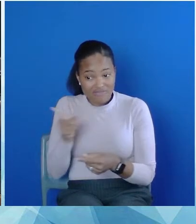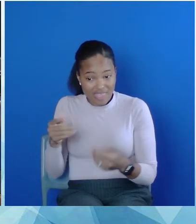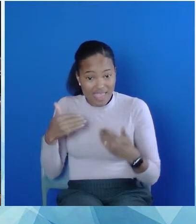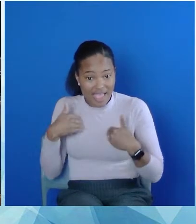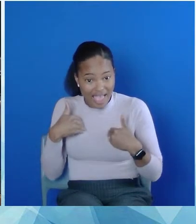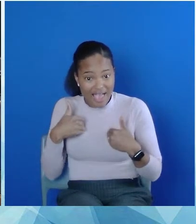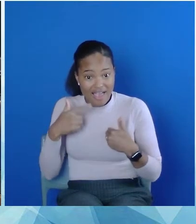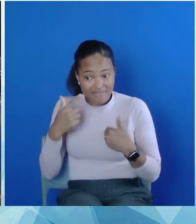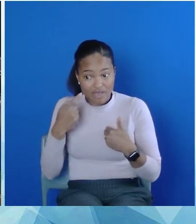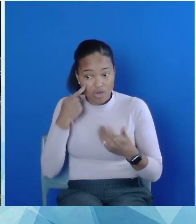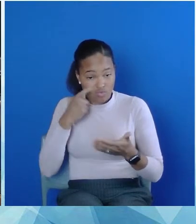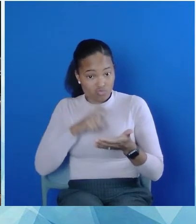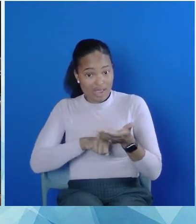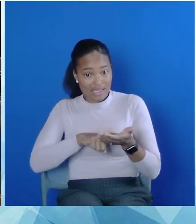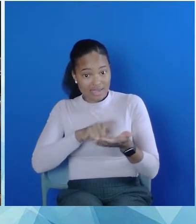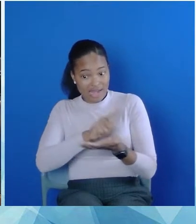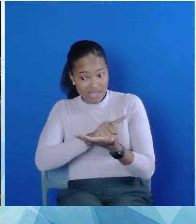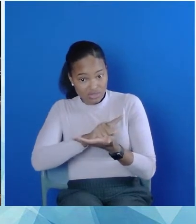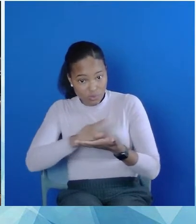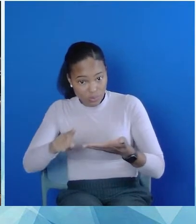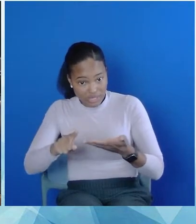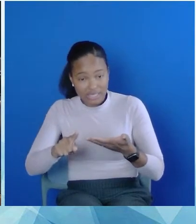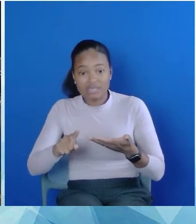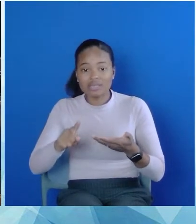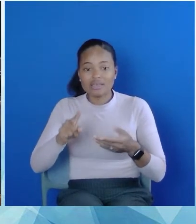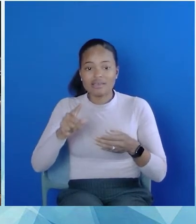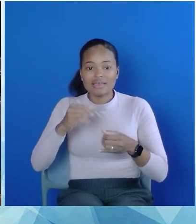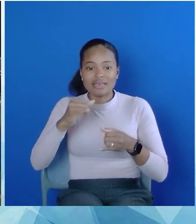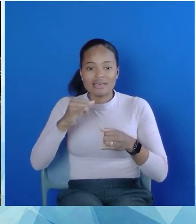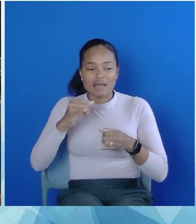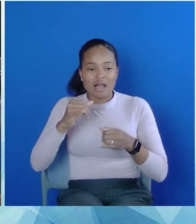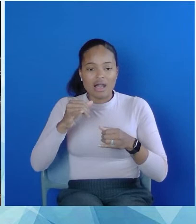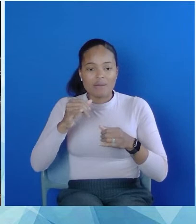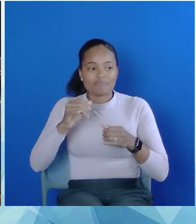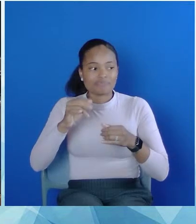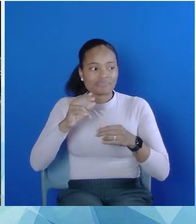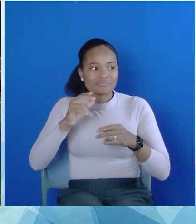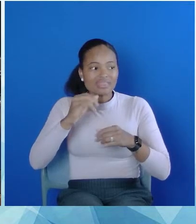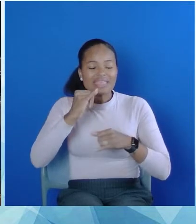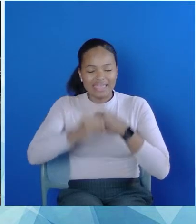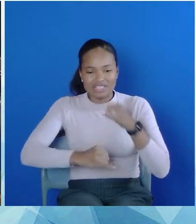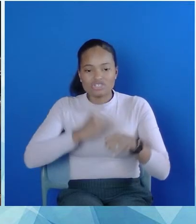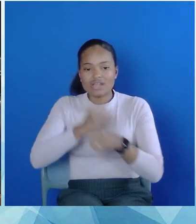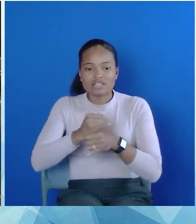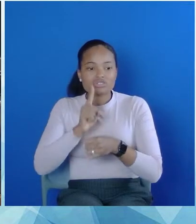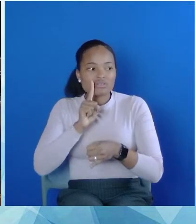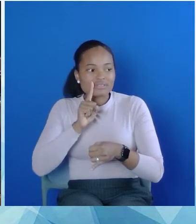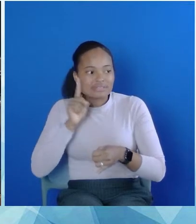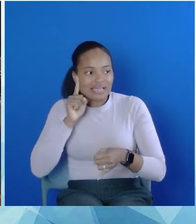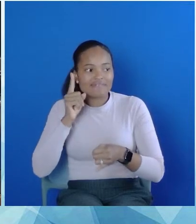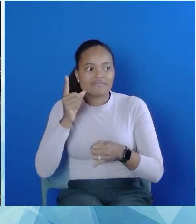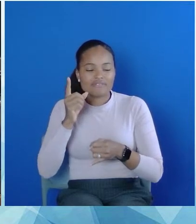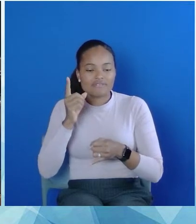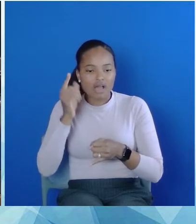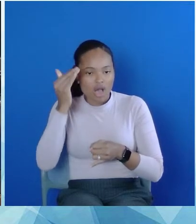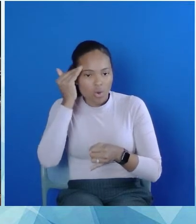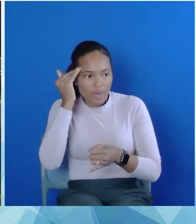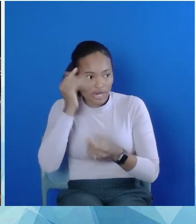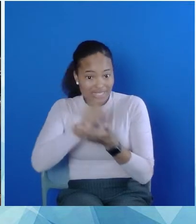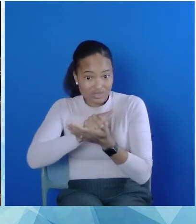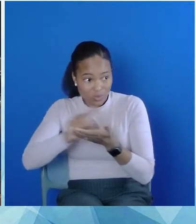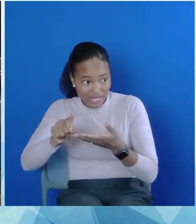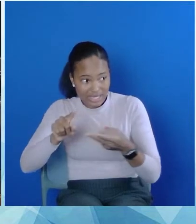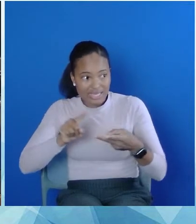International Deaf Week and a Deaf Awareness Week within the month. And I think